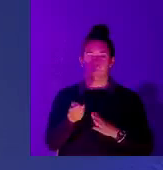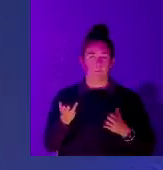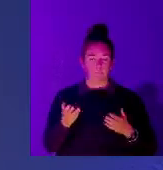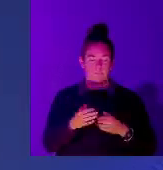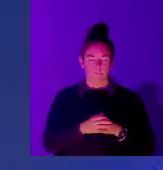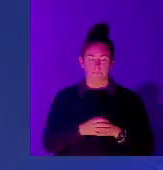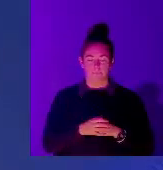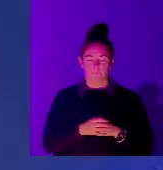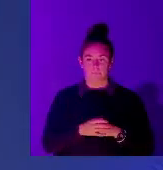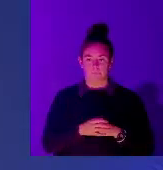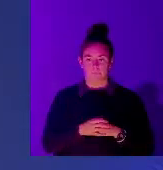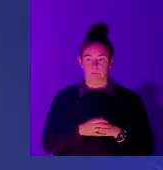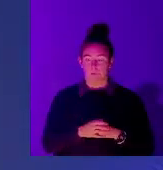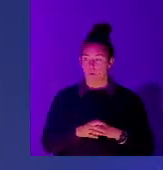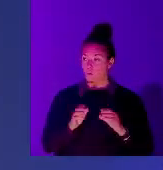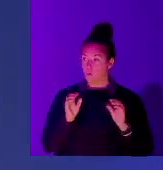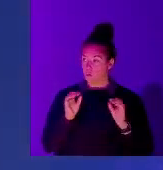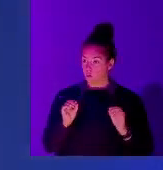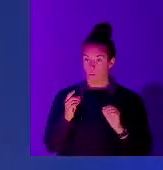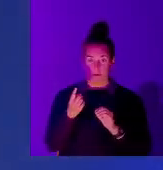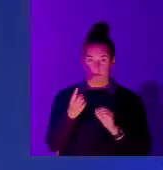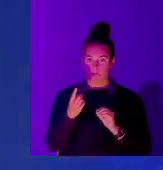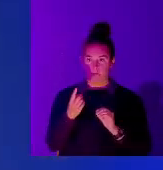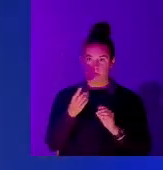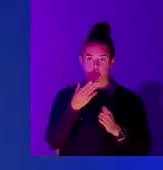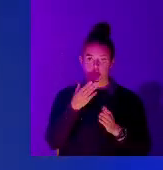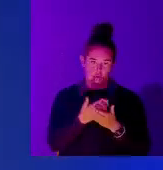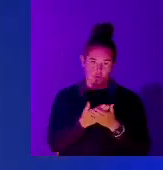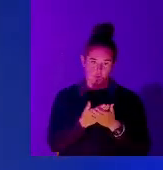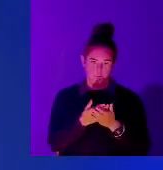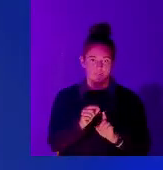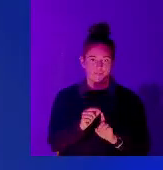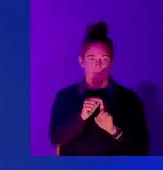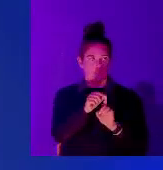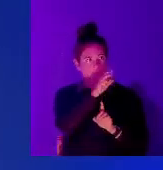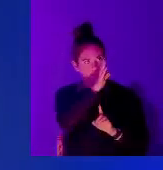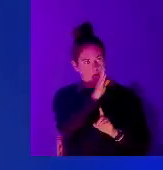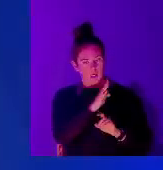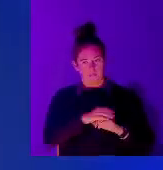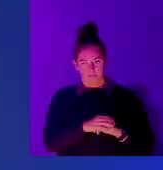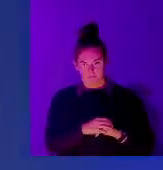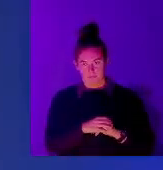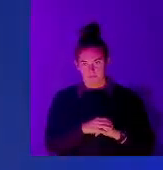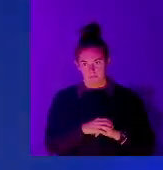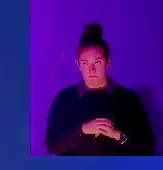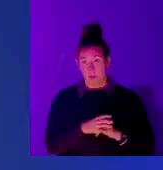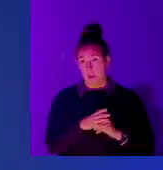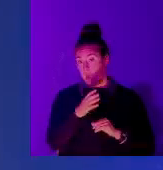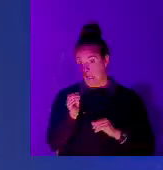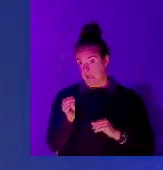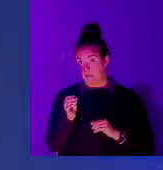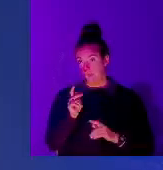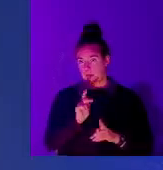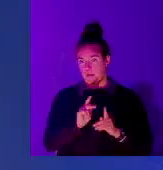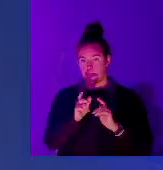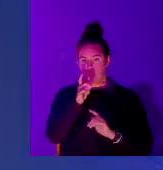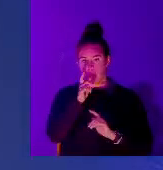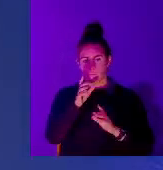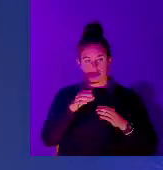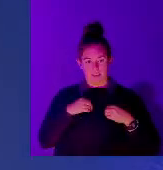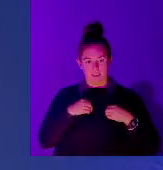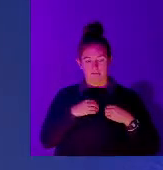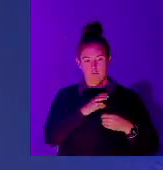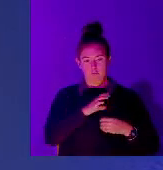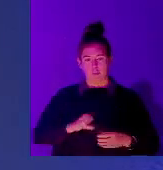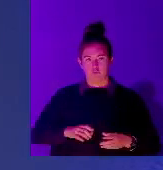No one is good except God and those who receive Christ's righteousness vicariously through